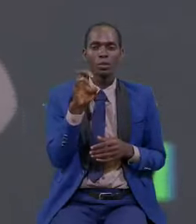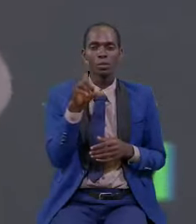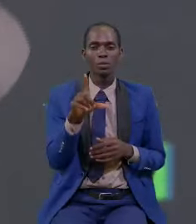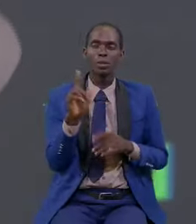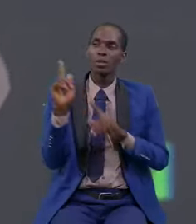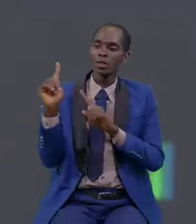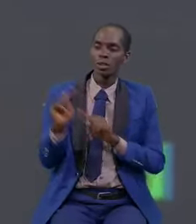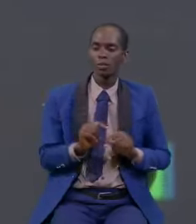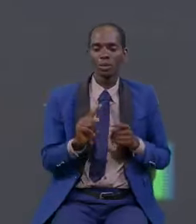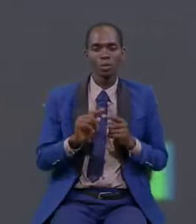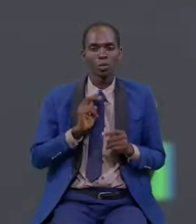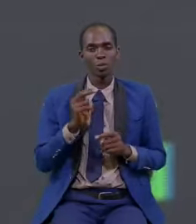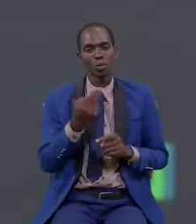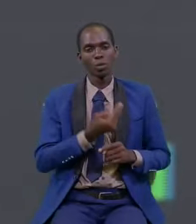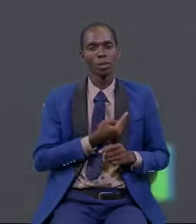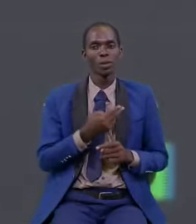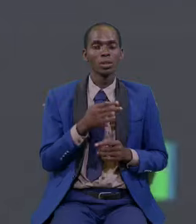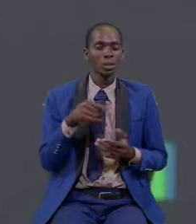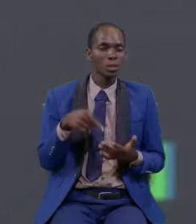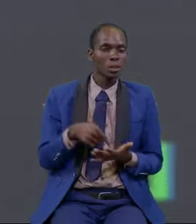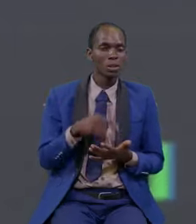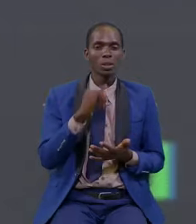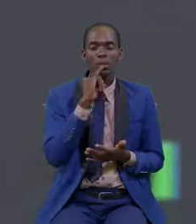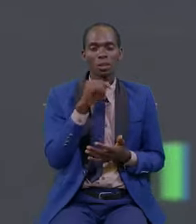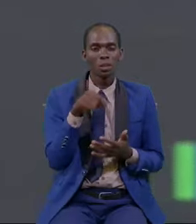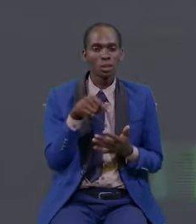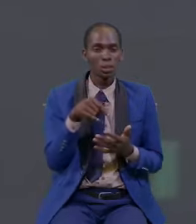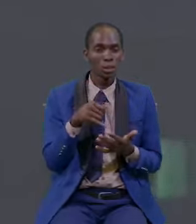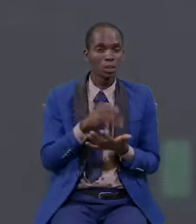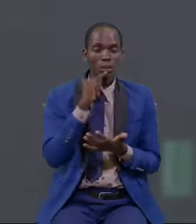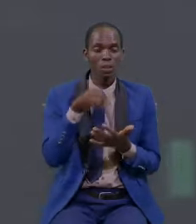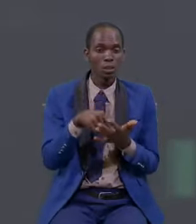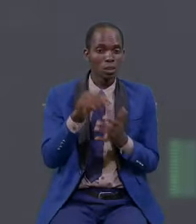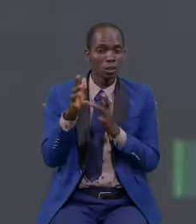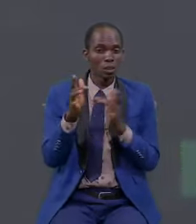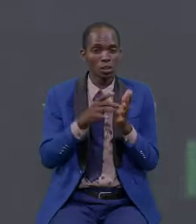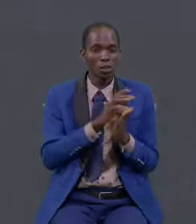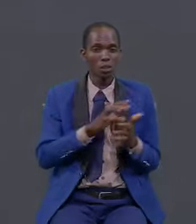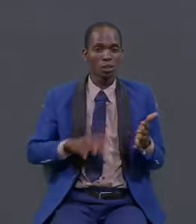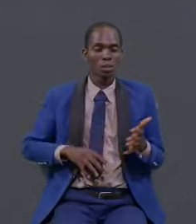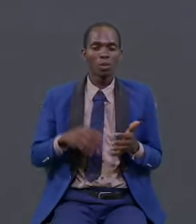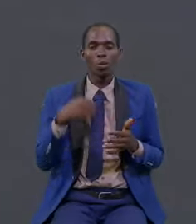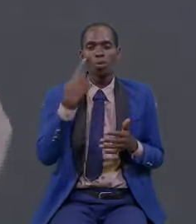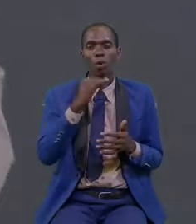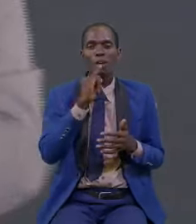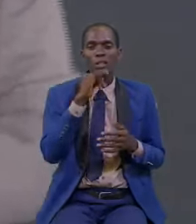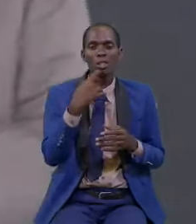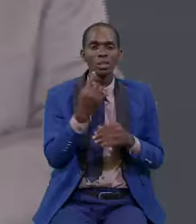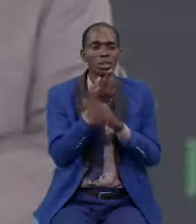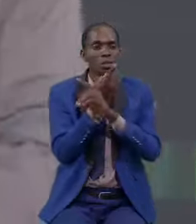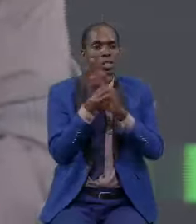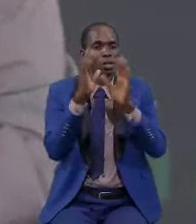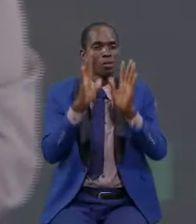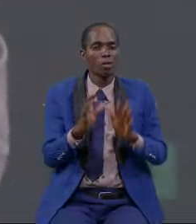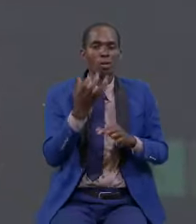is this Jesus Christ, is the deliverer of his people. Look at Romans